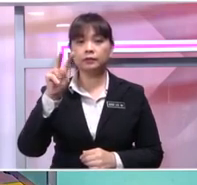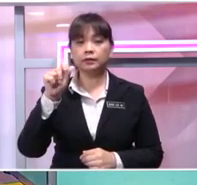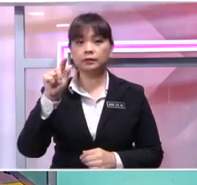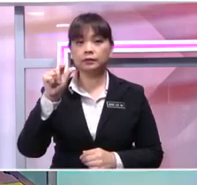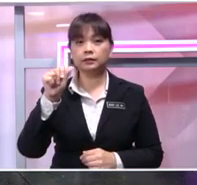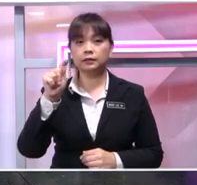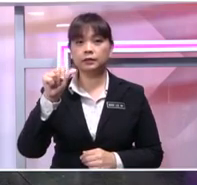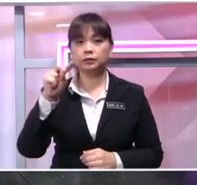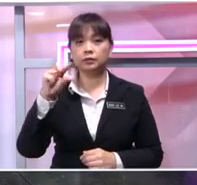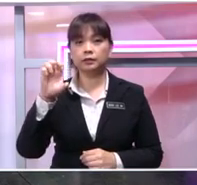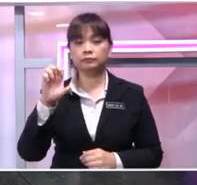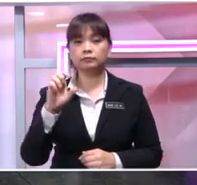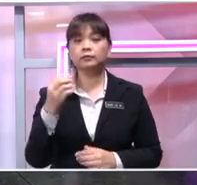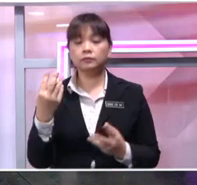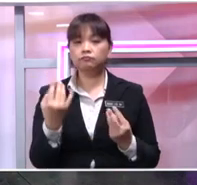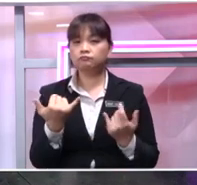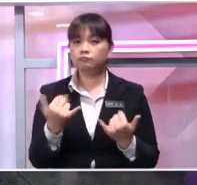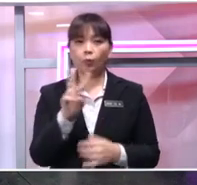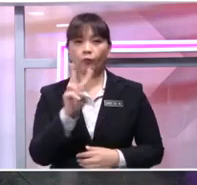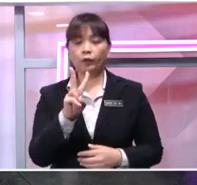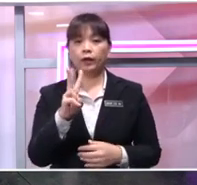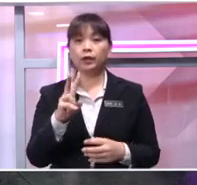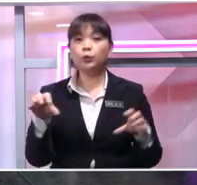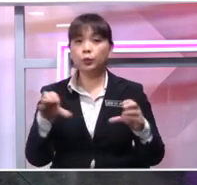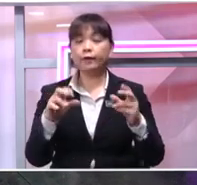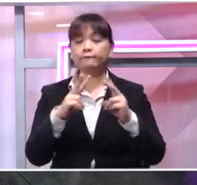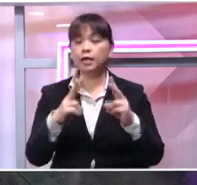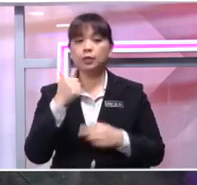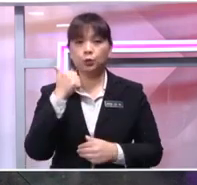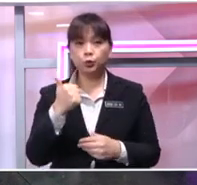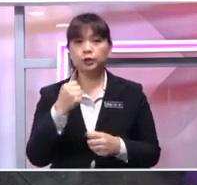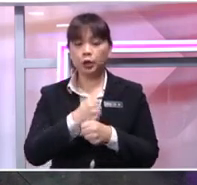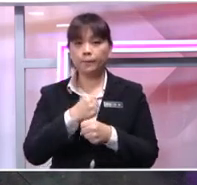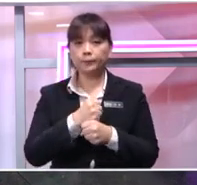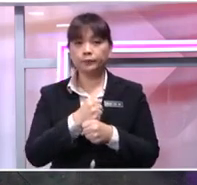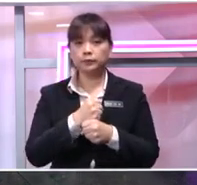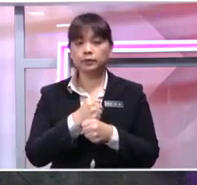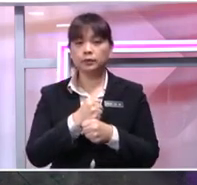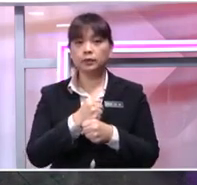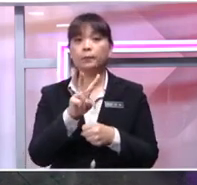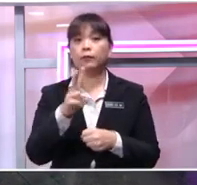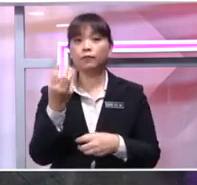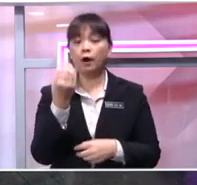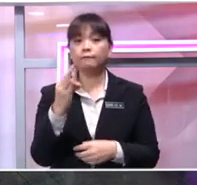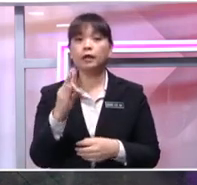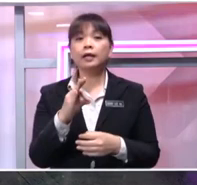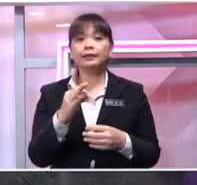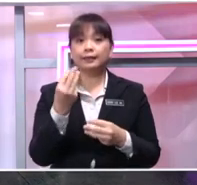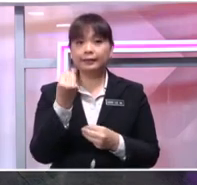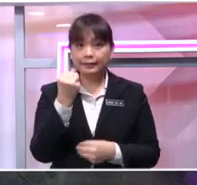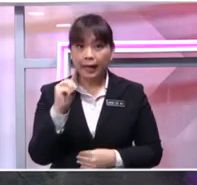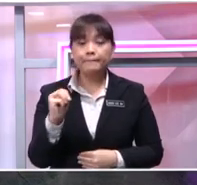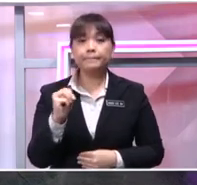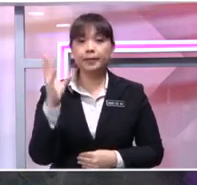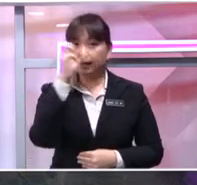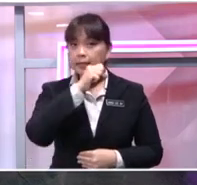of you did a very good job. You guessed the meaning correctly. Very well done. So,